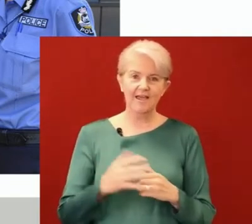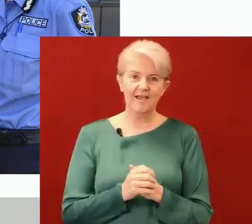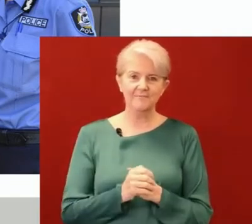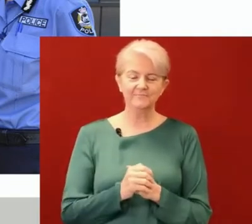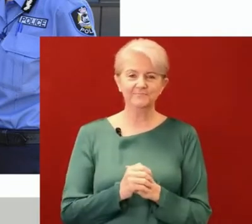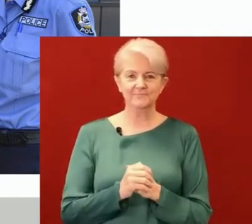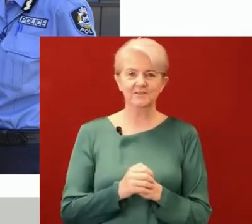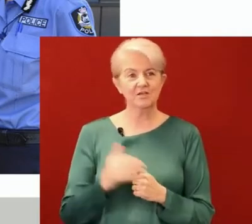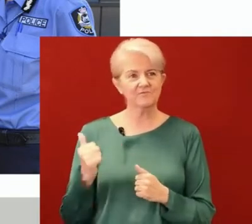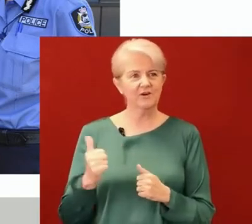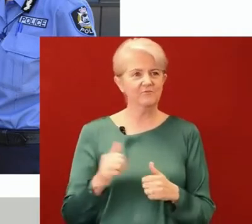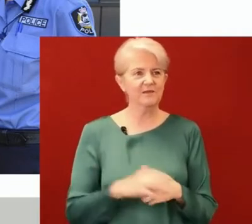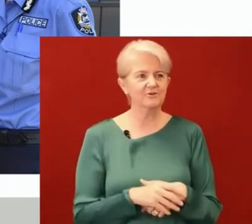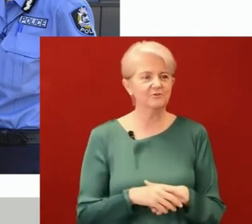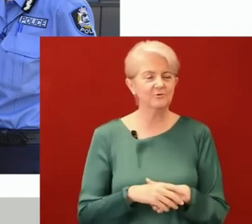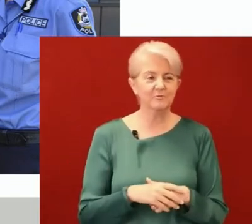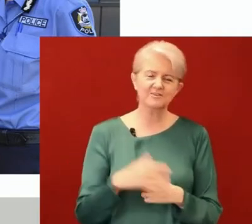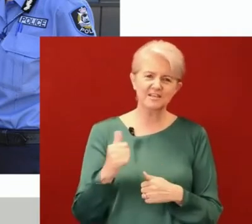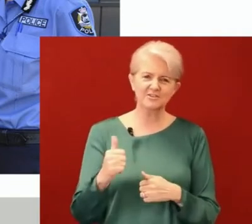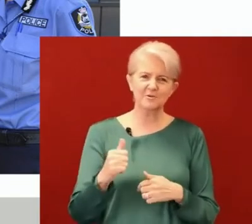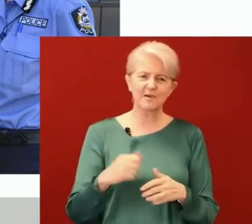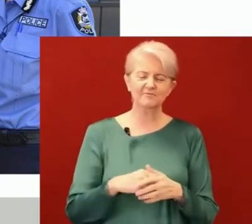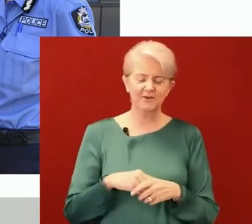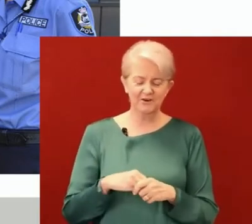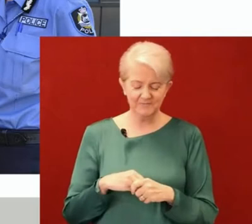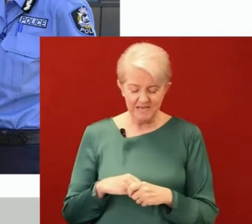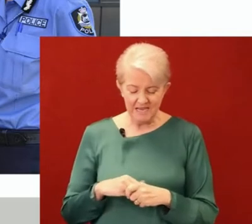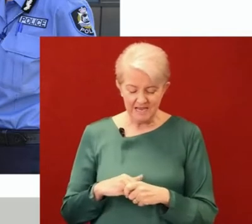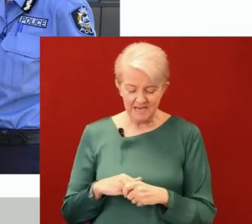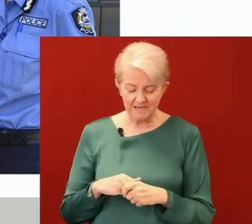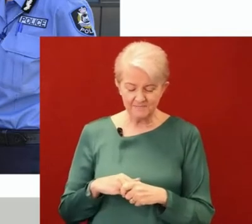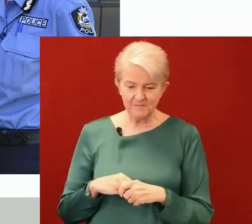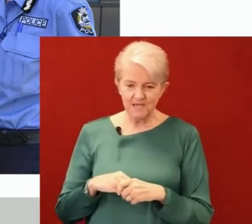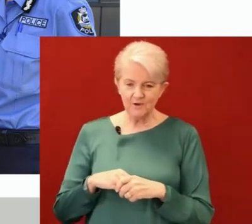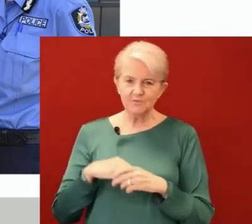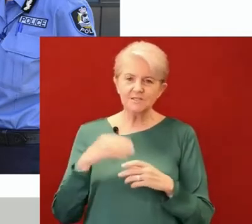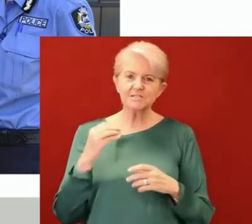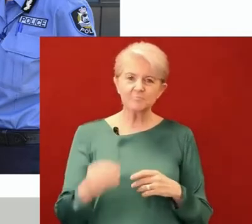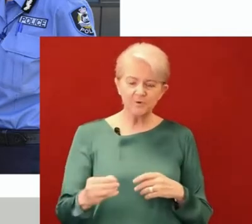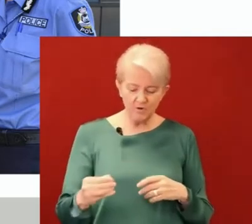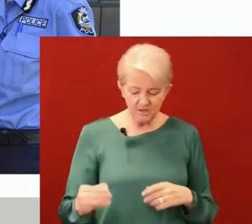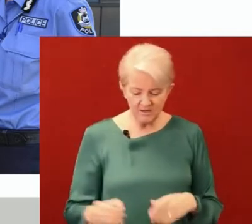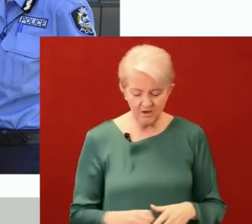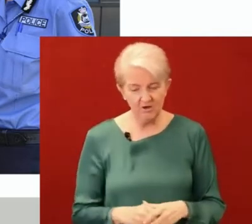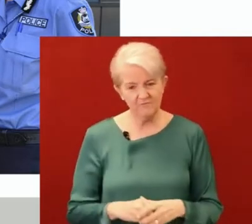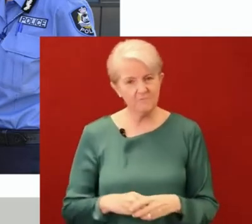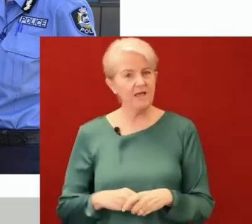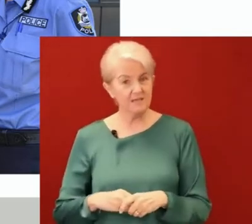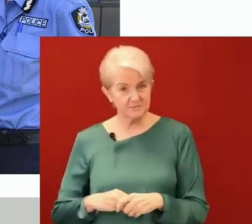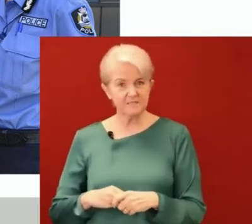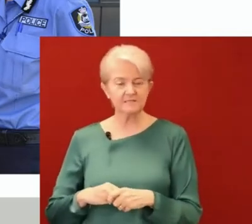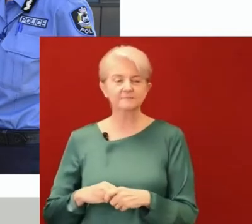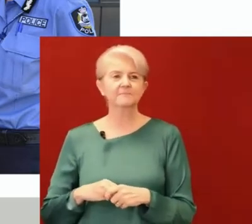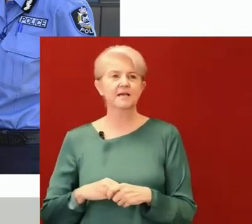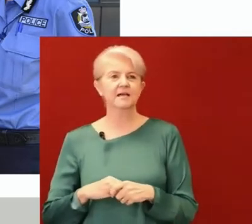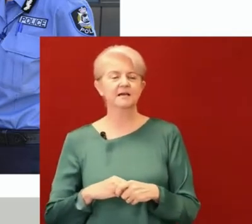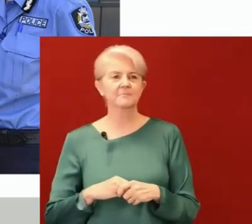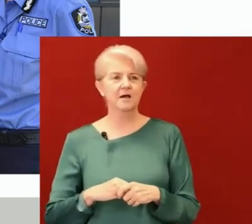here I am. Nice photo of me in uniform there. It's actually not a bad photo. With the support of my